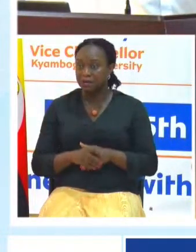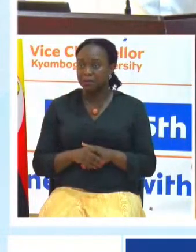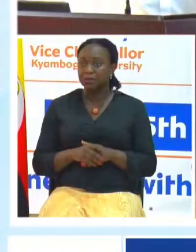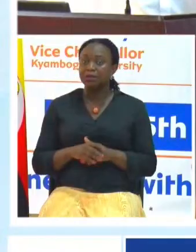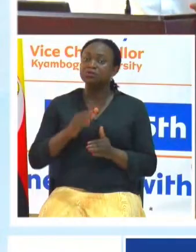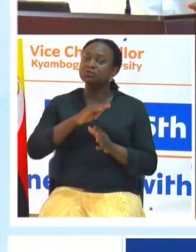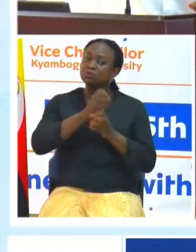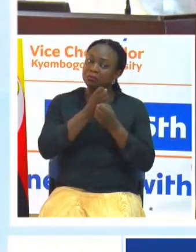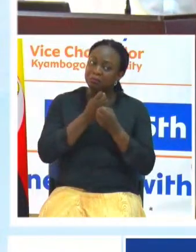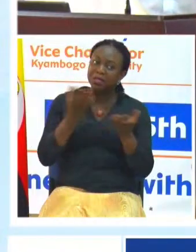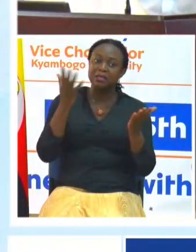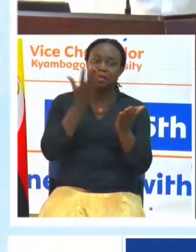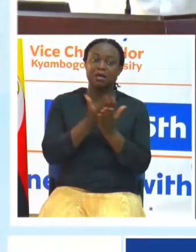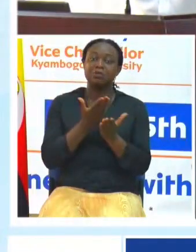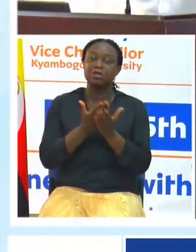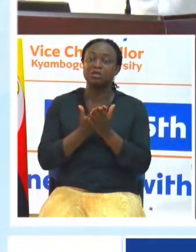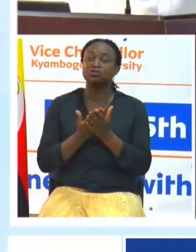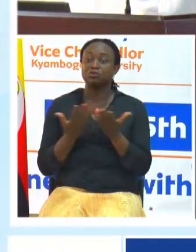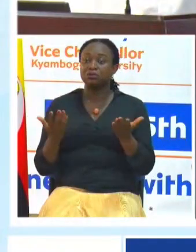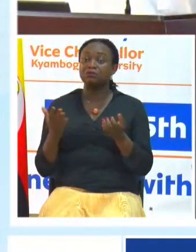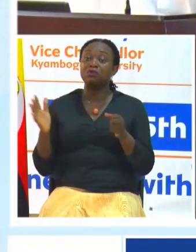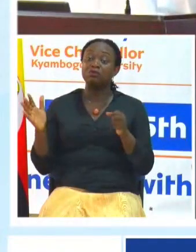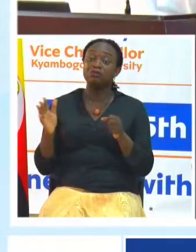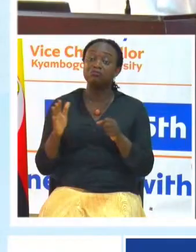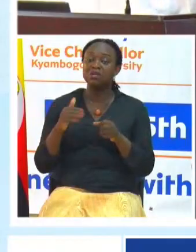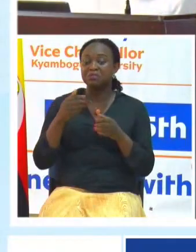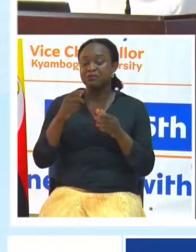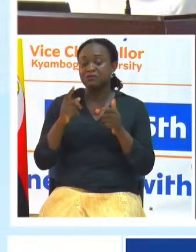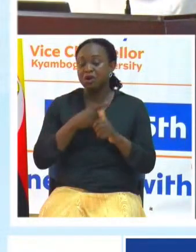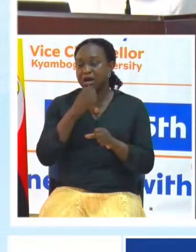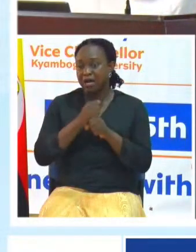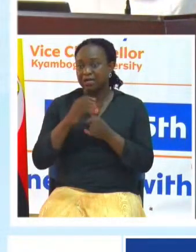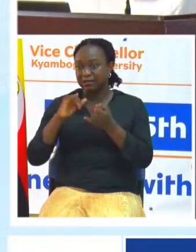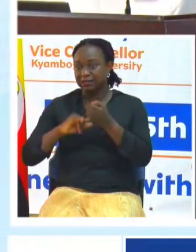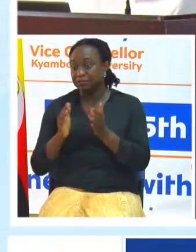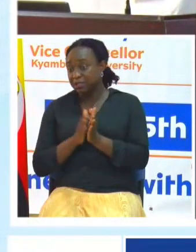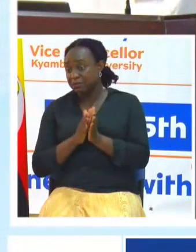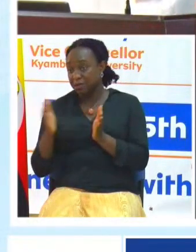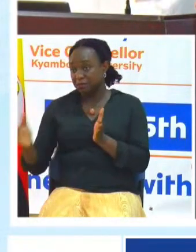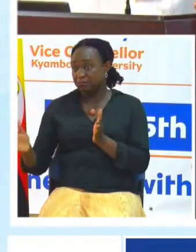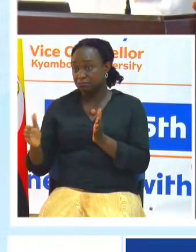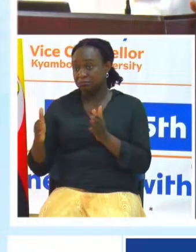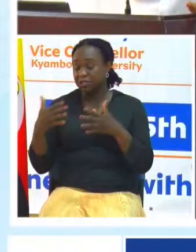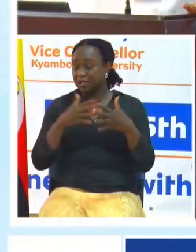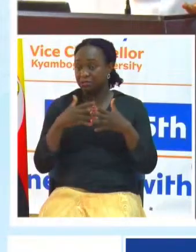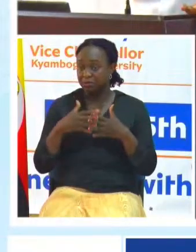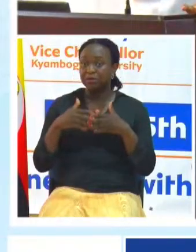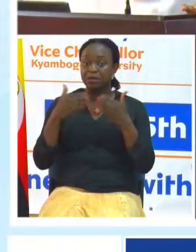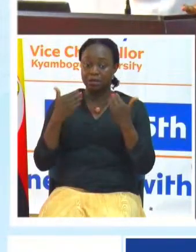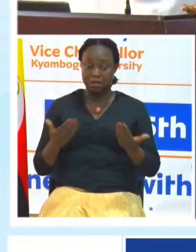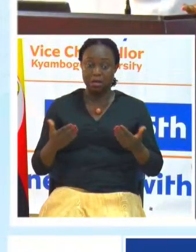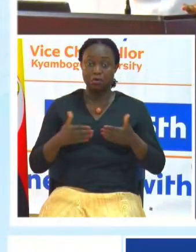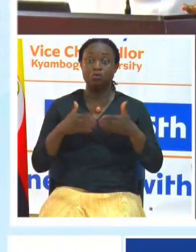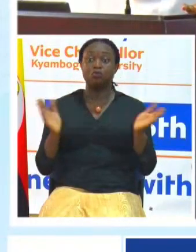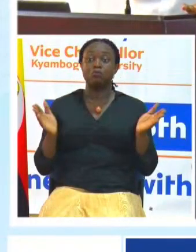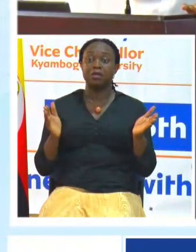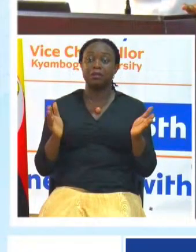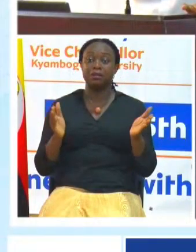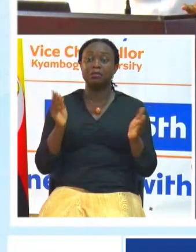all applications for the next fall intake, which is the August-September intake in the United States, have opened this